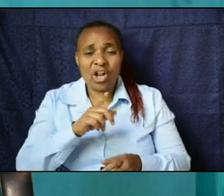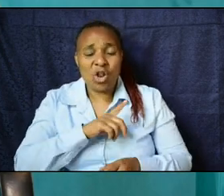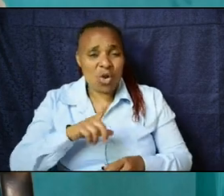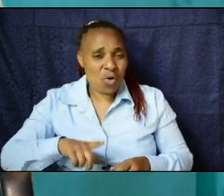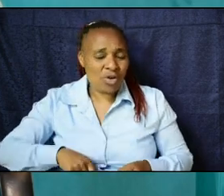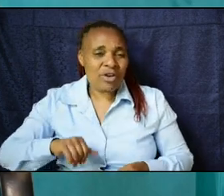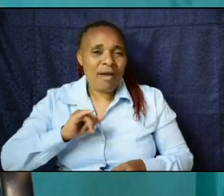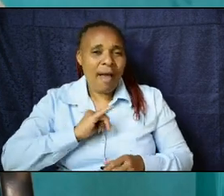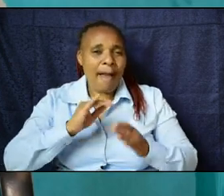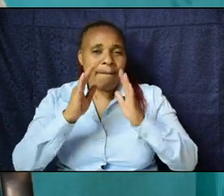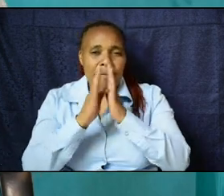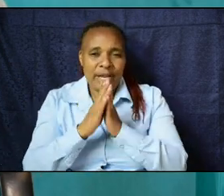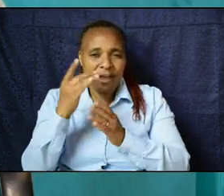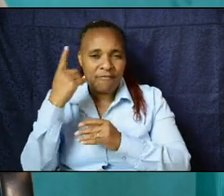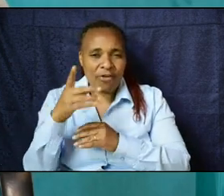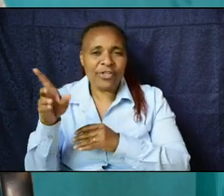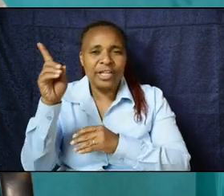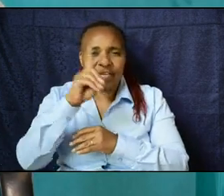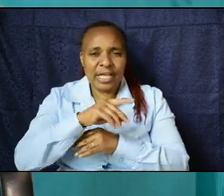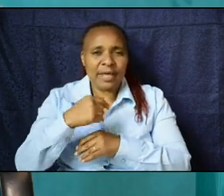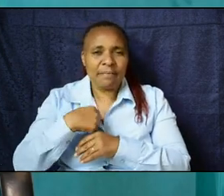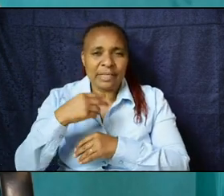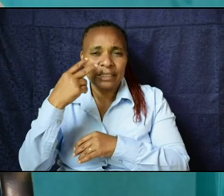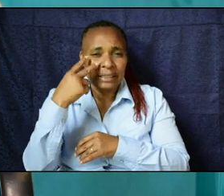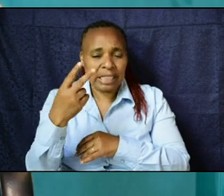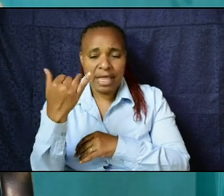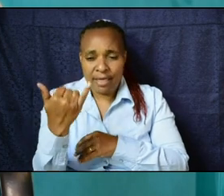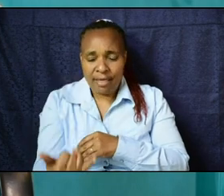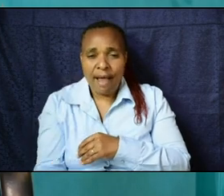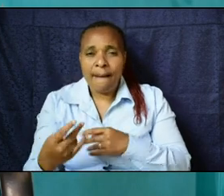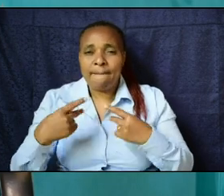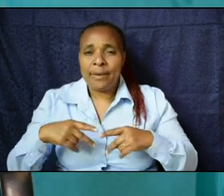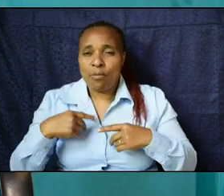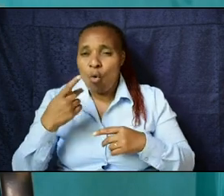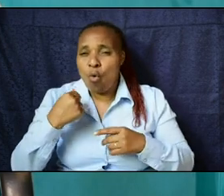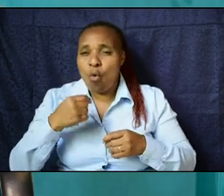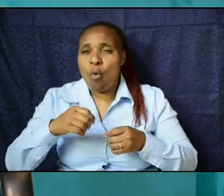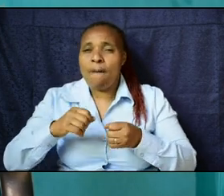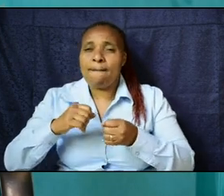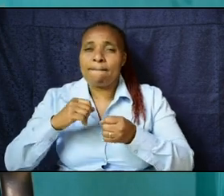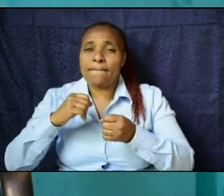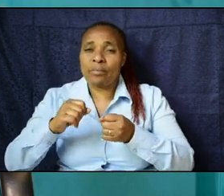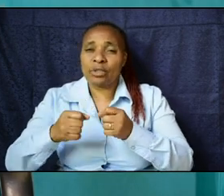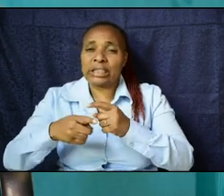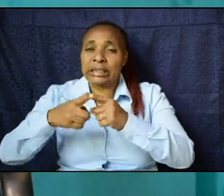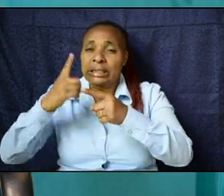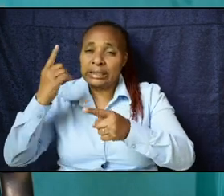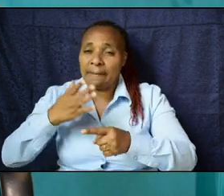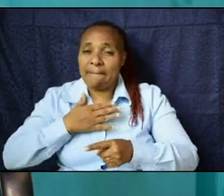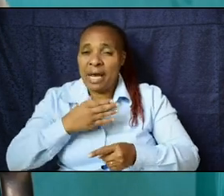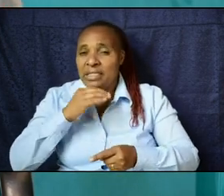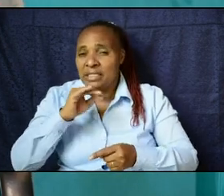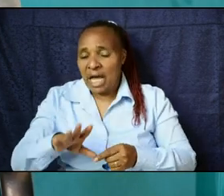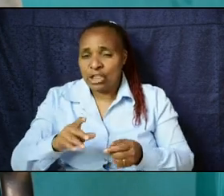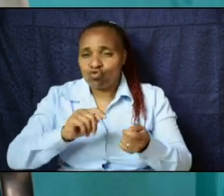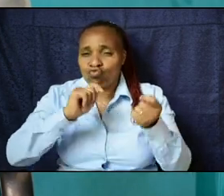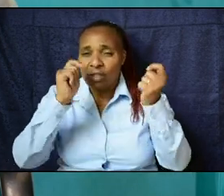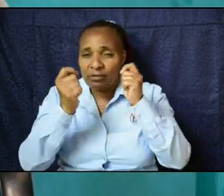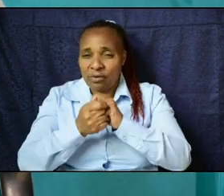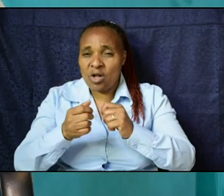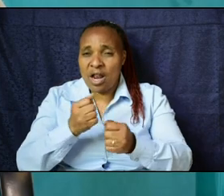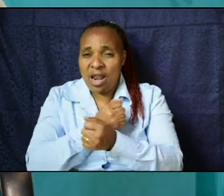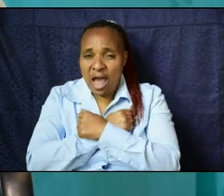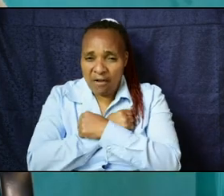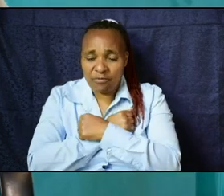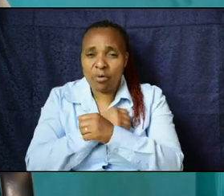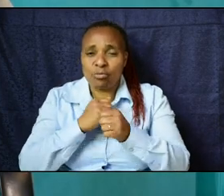just pray for the day that I will see these young people who murdered my son be transformed by your love so I can just wrap